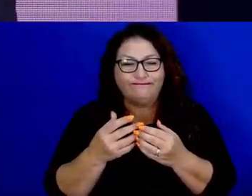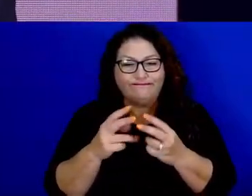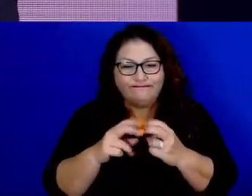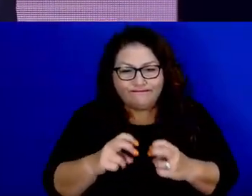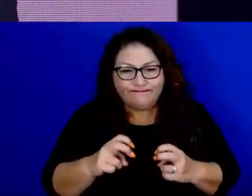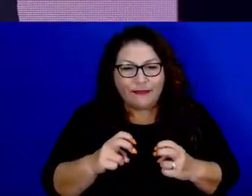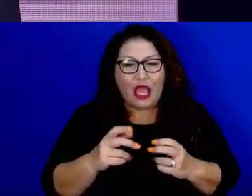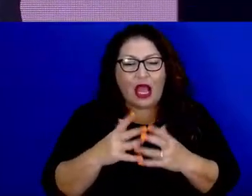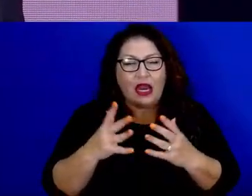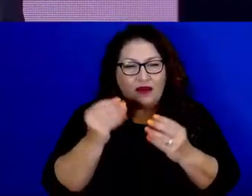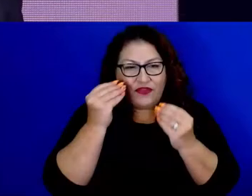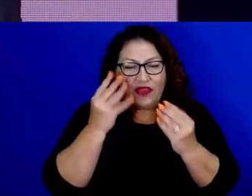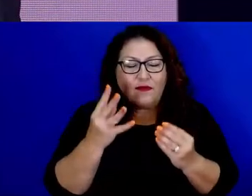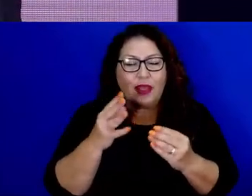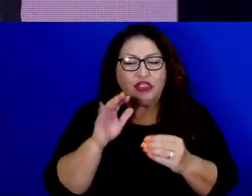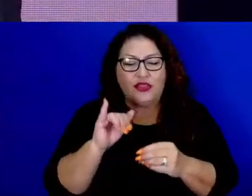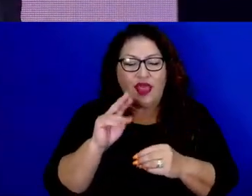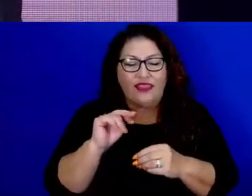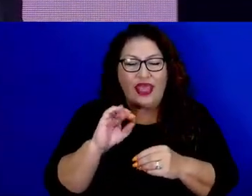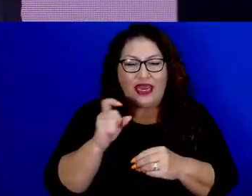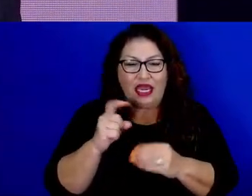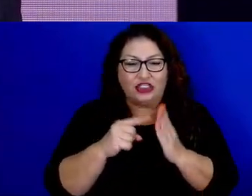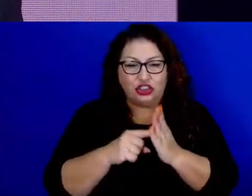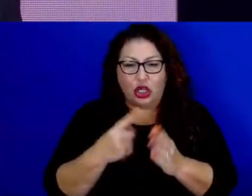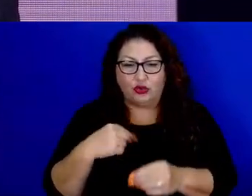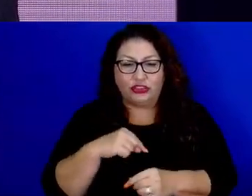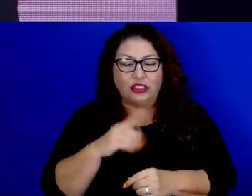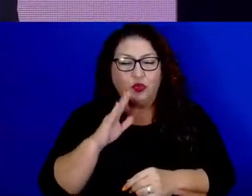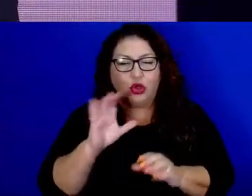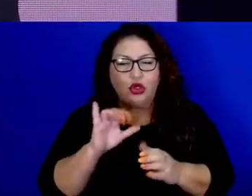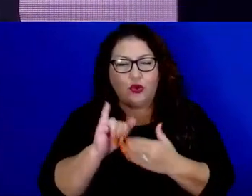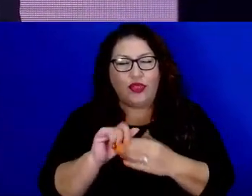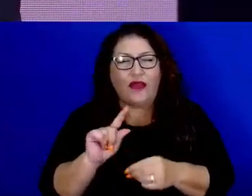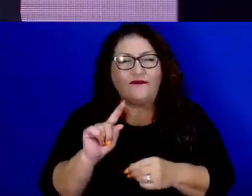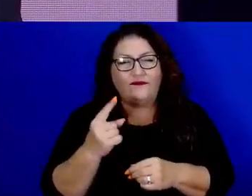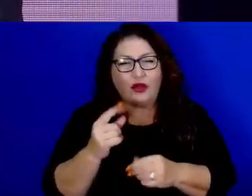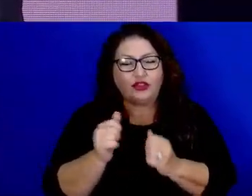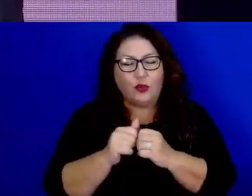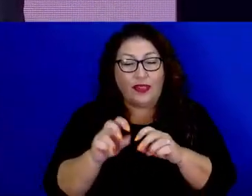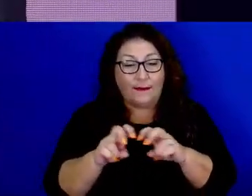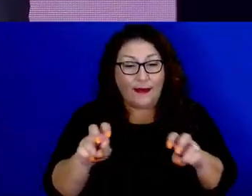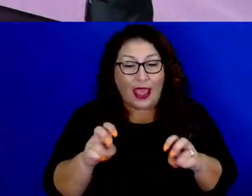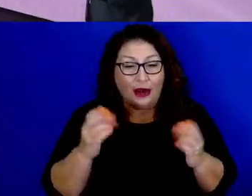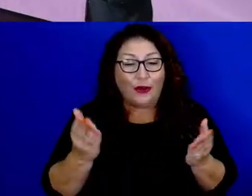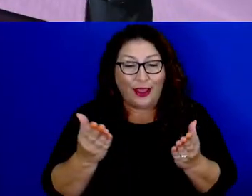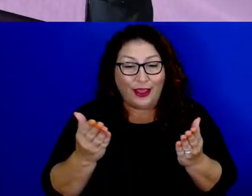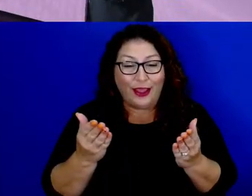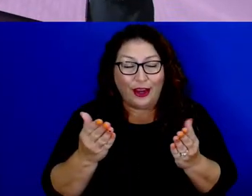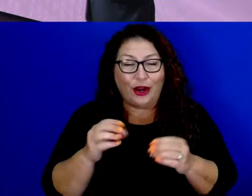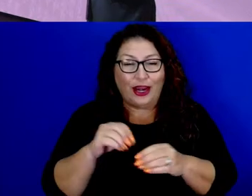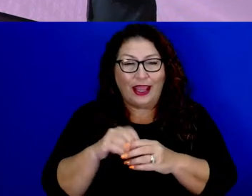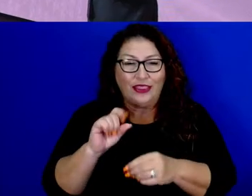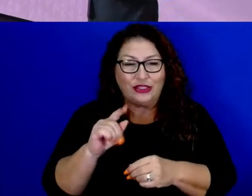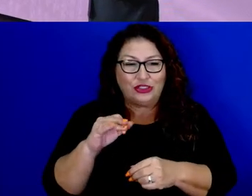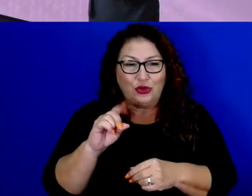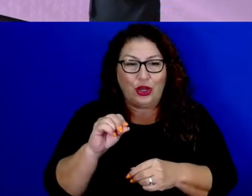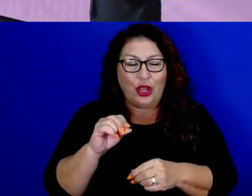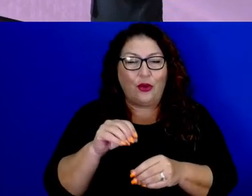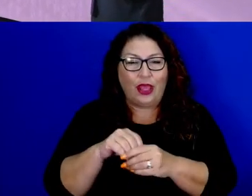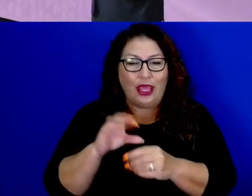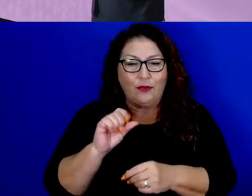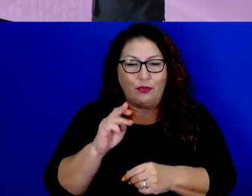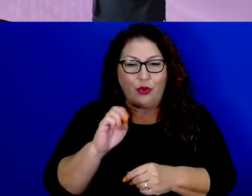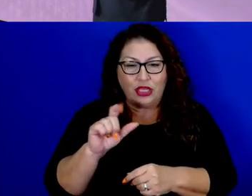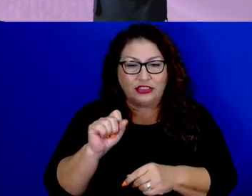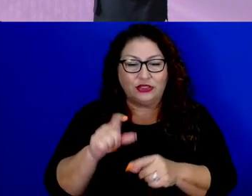index shows us. We're going to do that firstly with a panel here in the studio in Brussels, and then later on in our event,